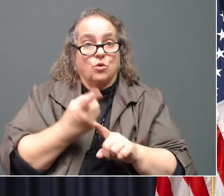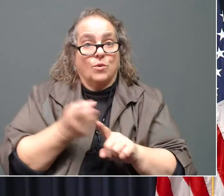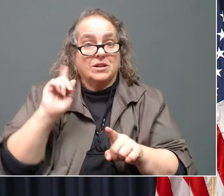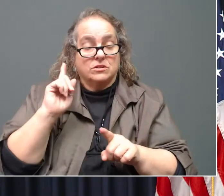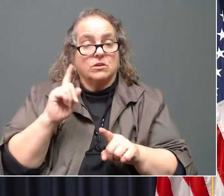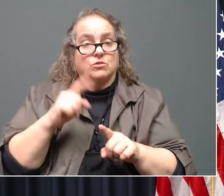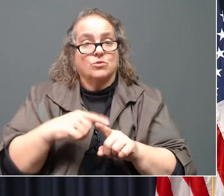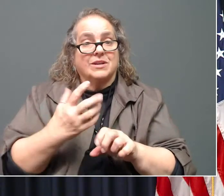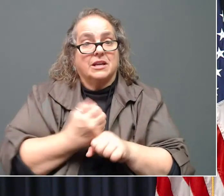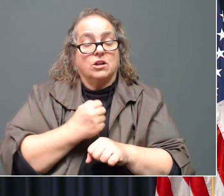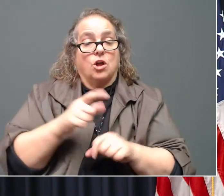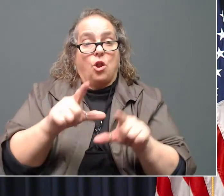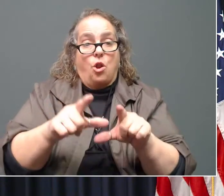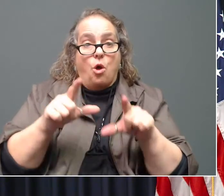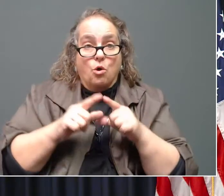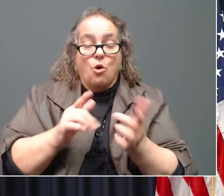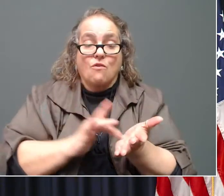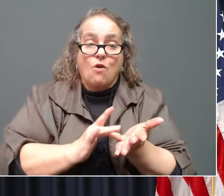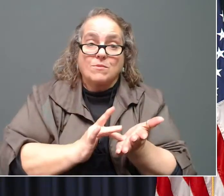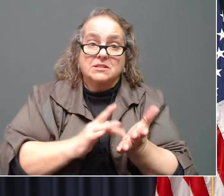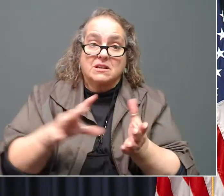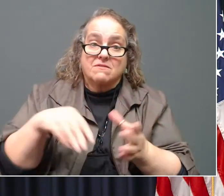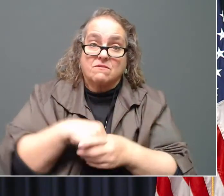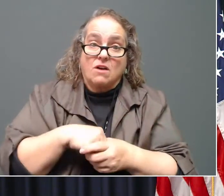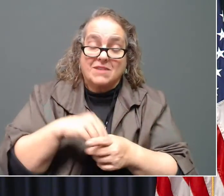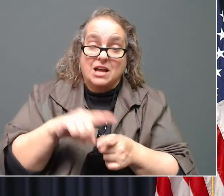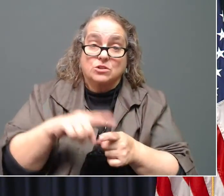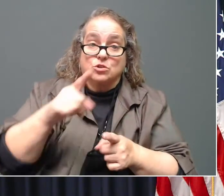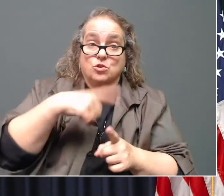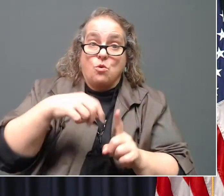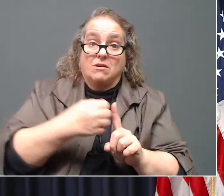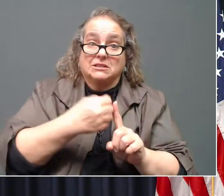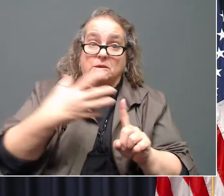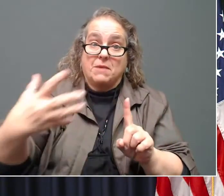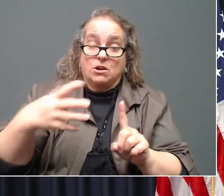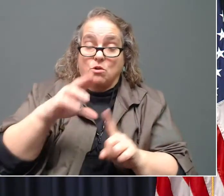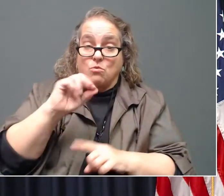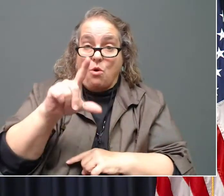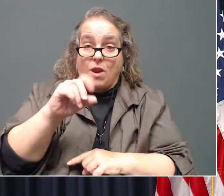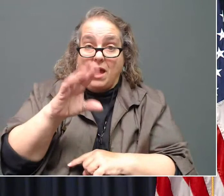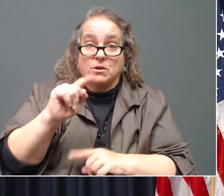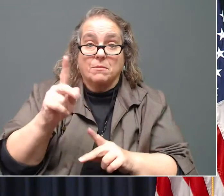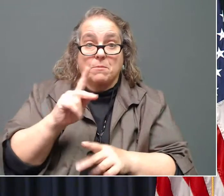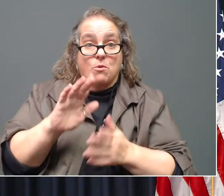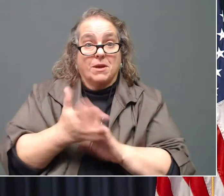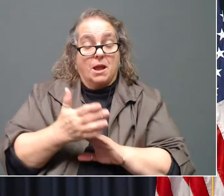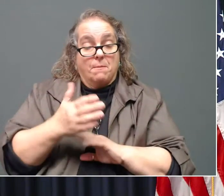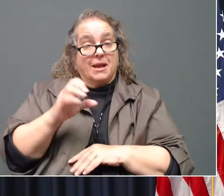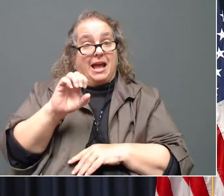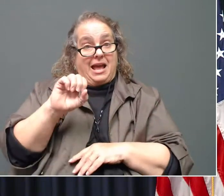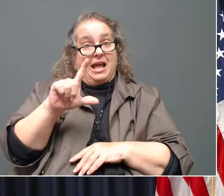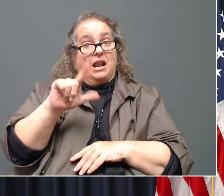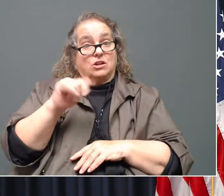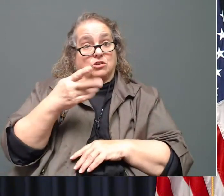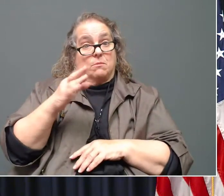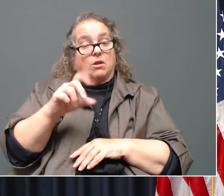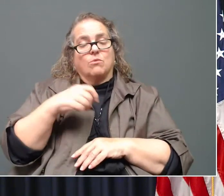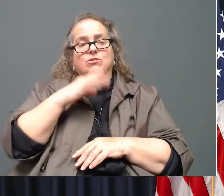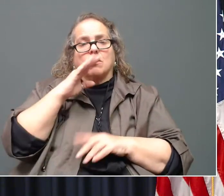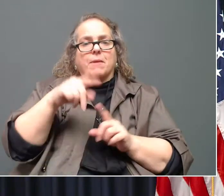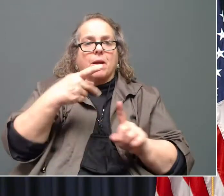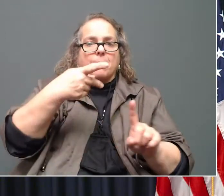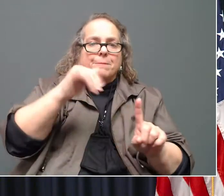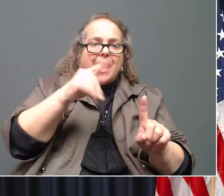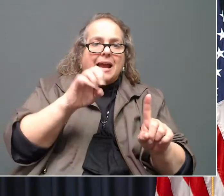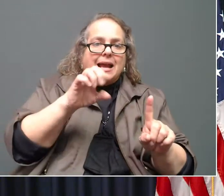pharmacies involved. As you guys expand the rollout and more people become eligible, I'm talking about Pike County, Floyd County, Martin